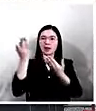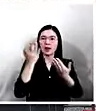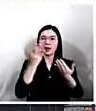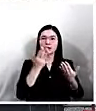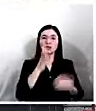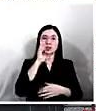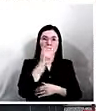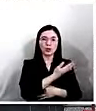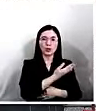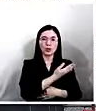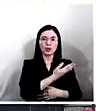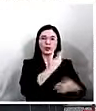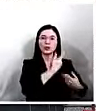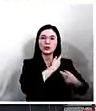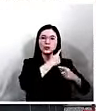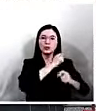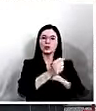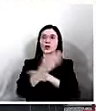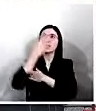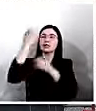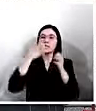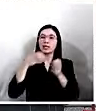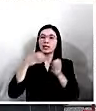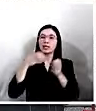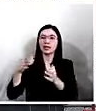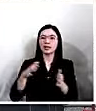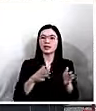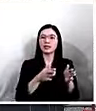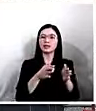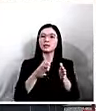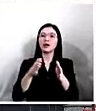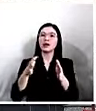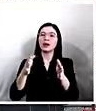to those who trust his